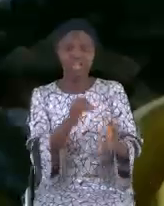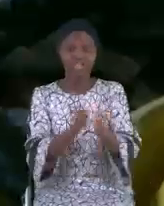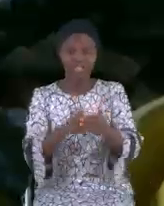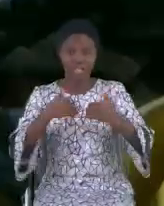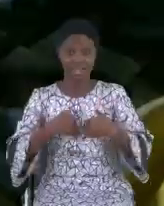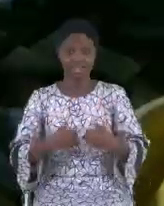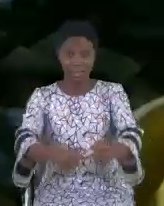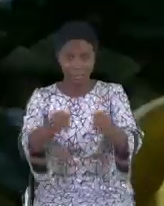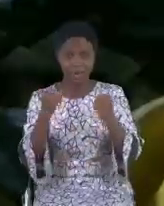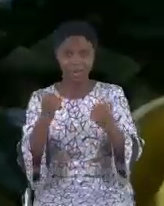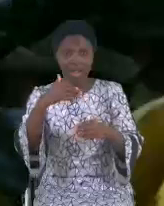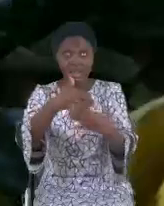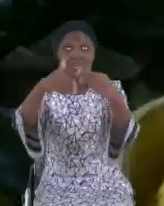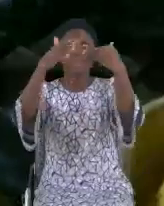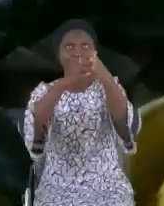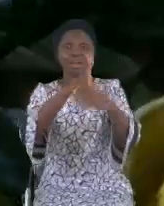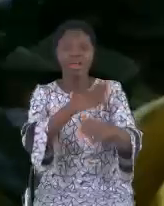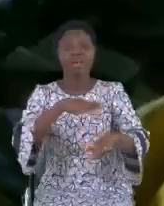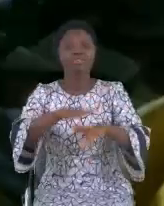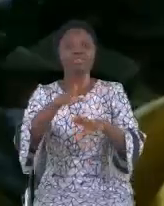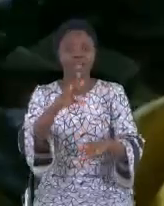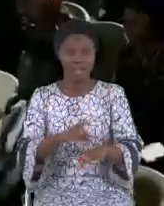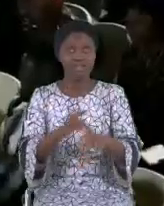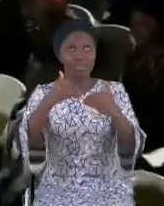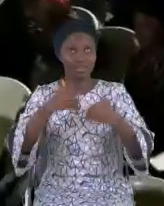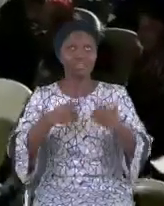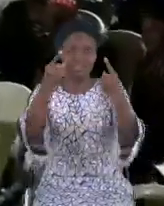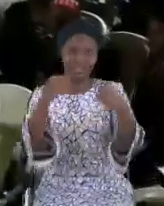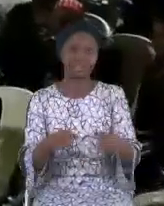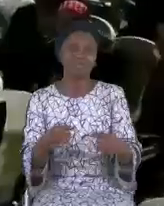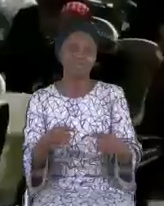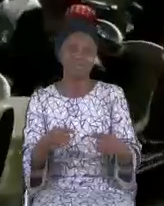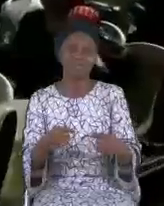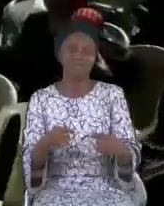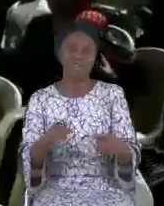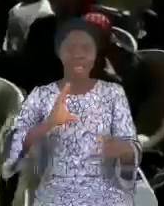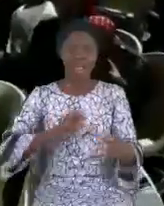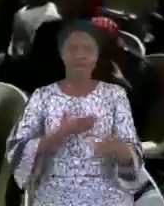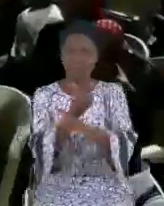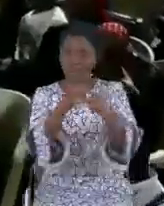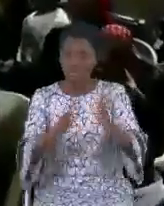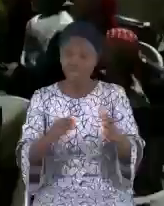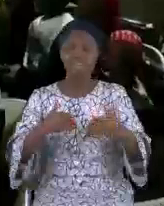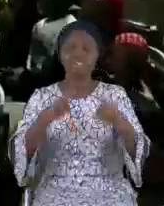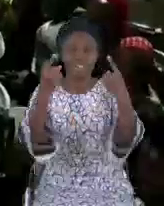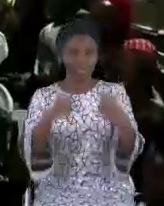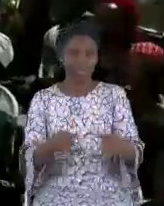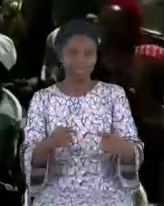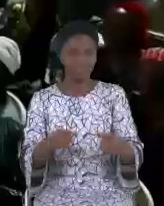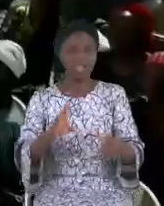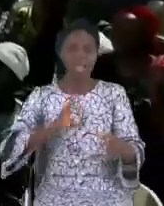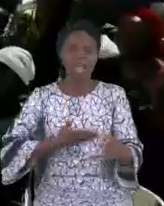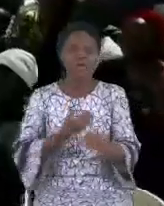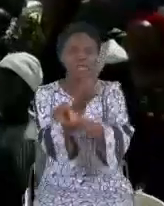in heaven and on earth. He has come. Our Liberator has come. Our Savior